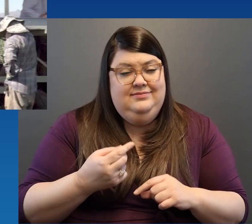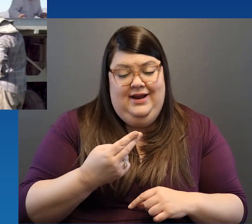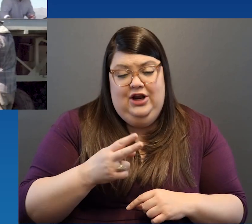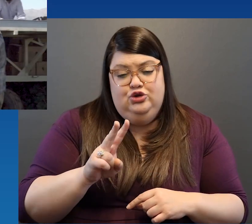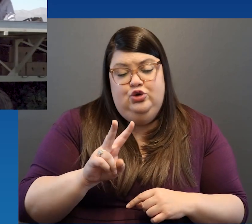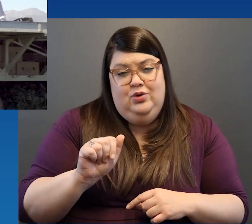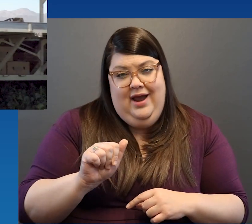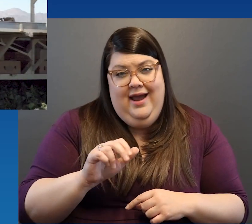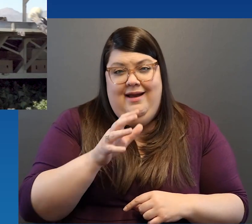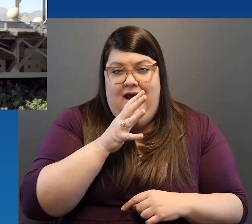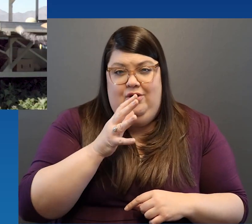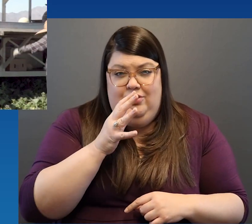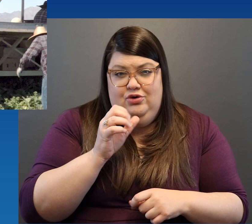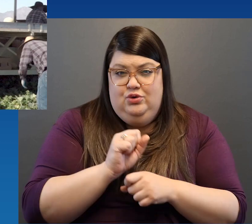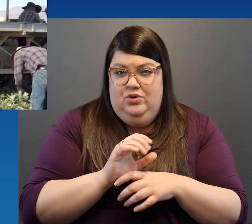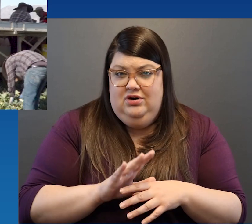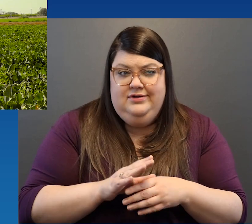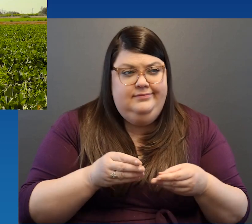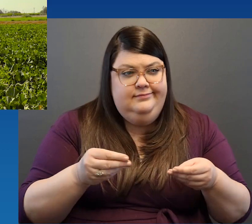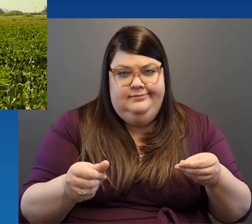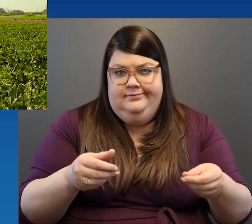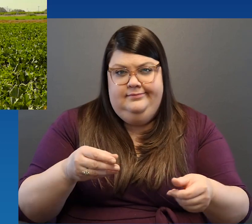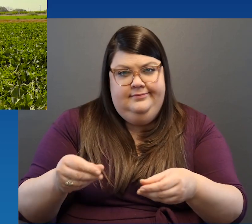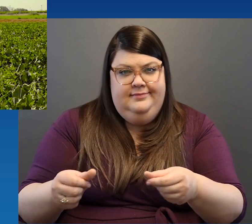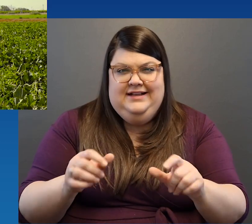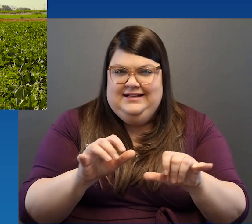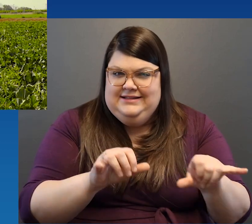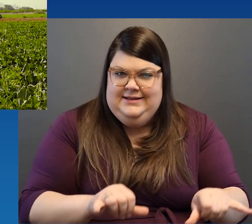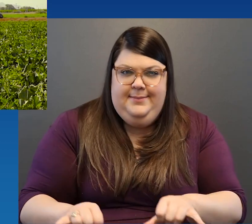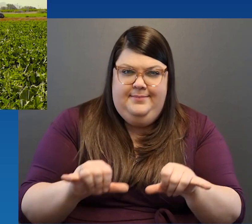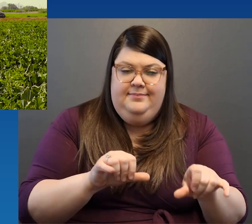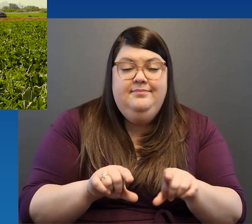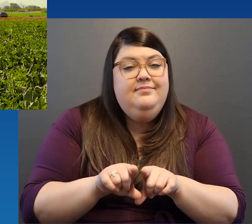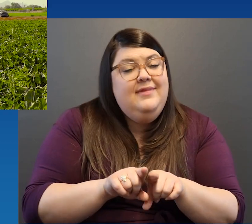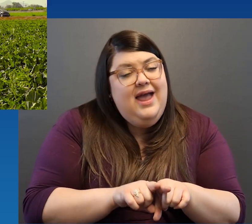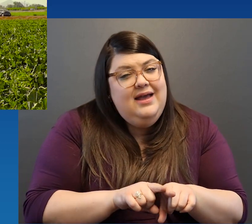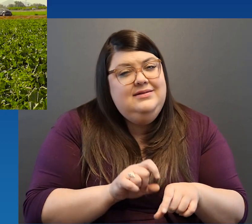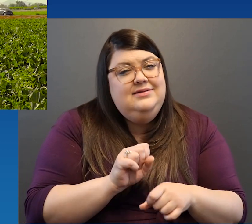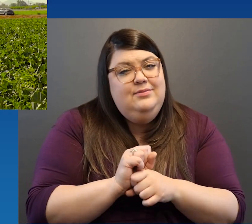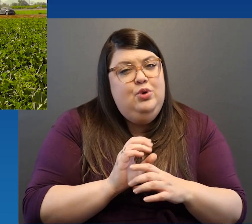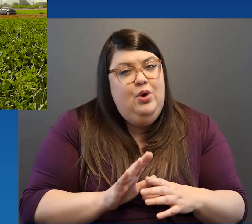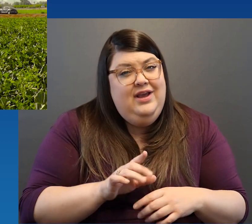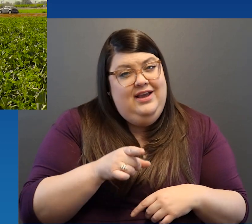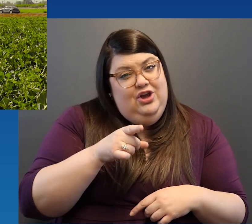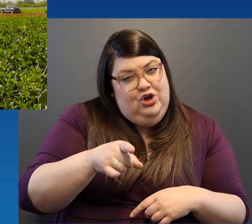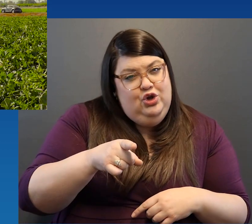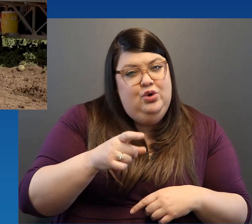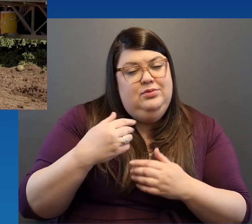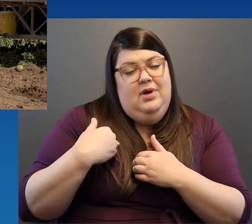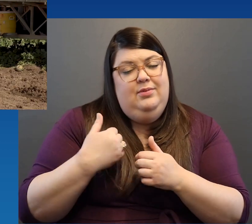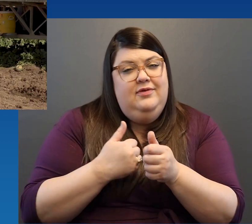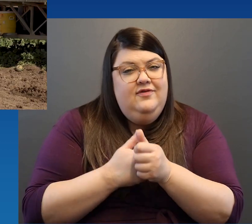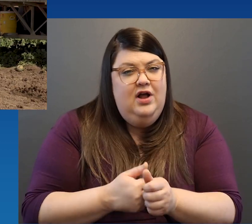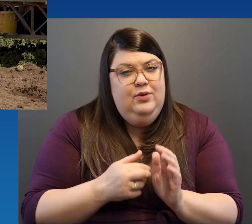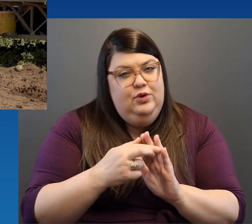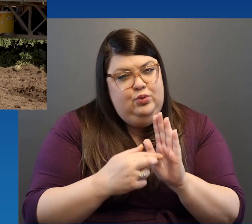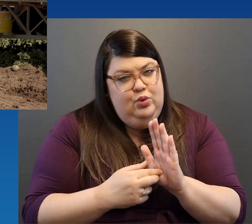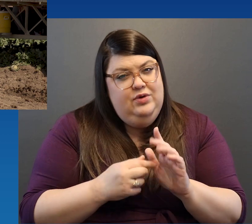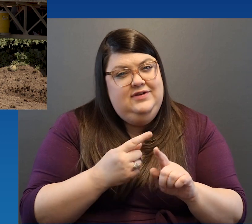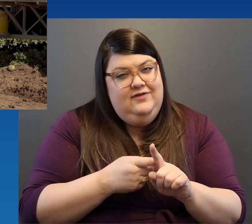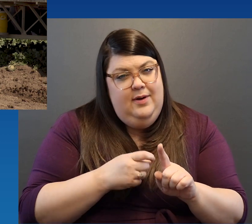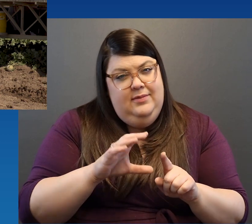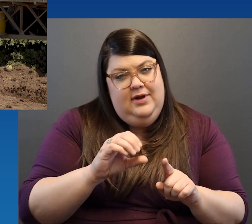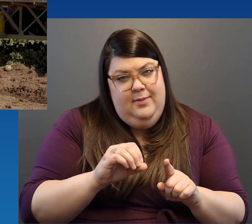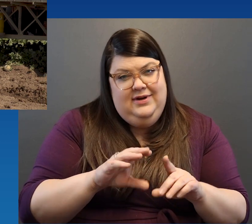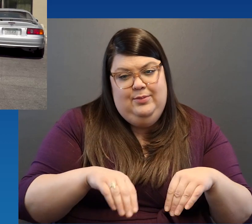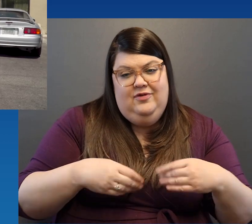agricultural workers are all compensated the same. As an employee, you are responsible for following the company rules provided to you in your